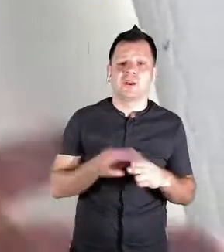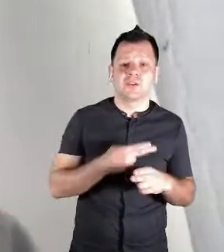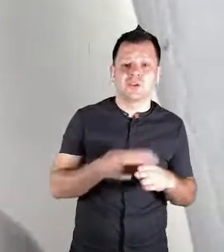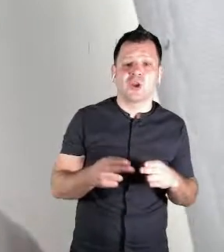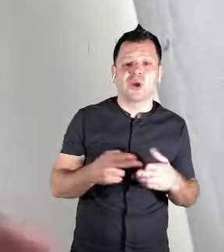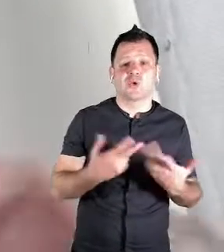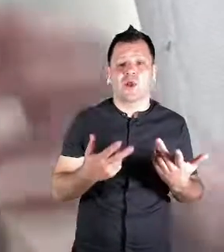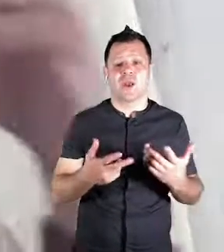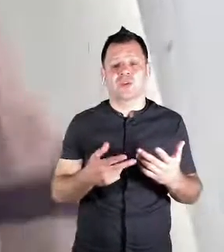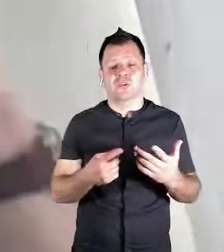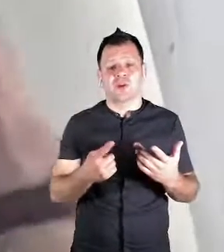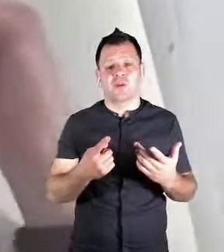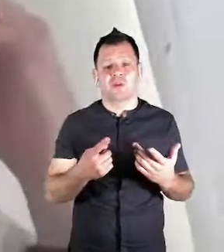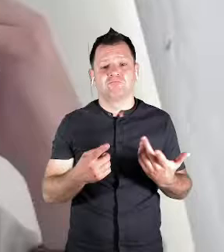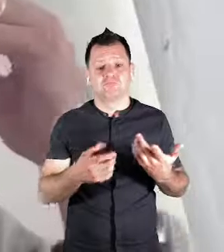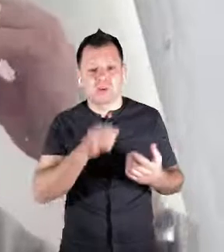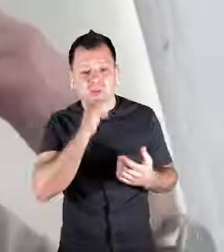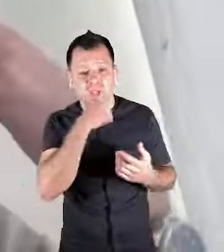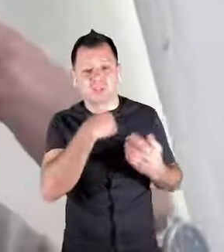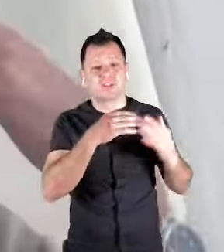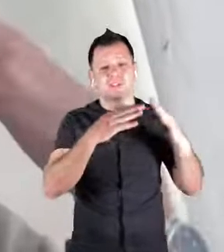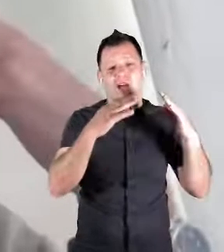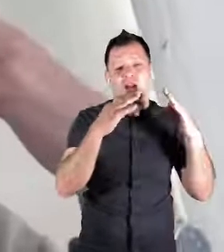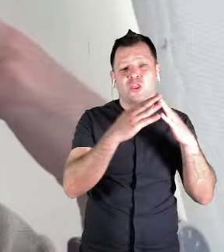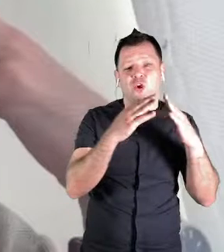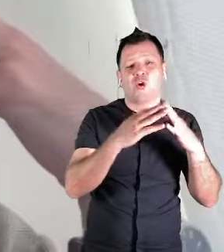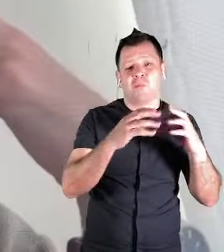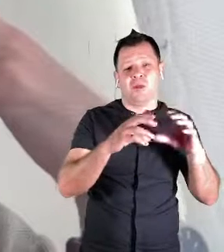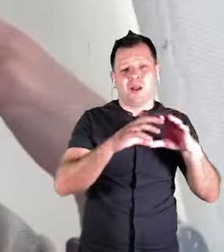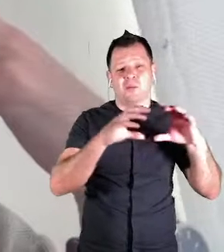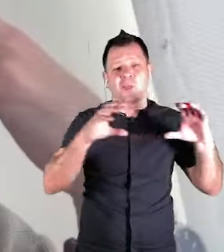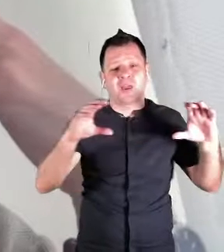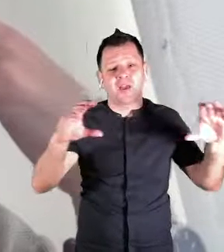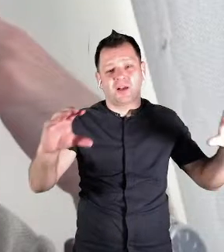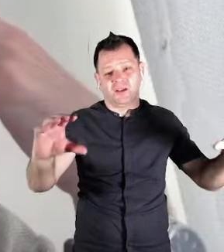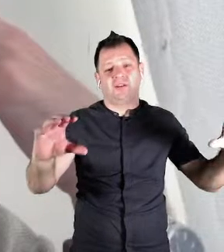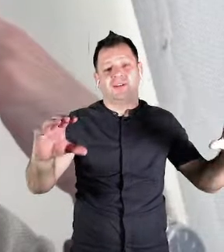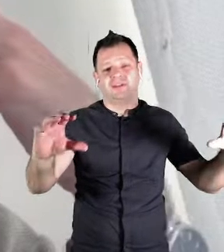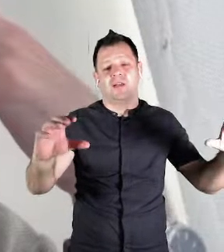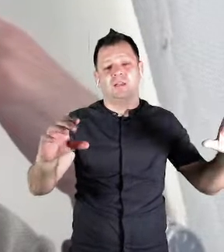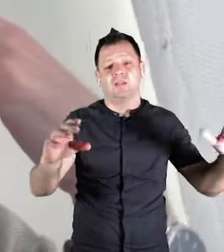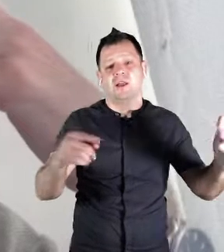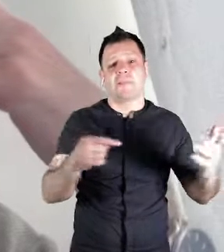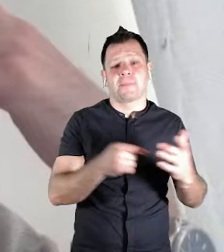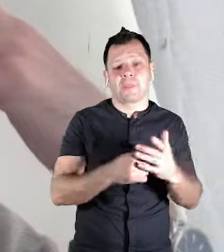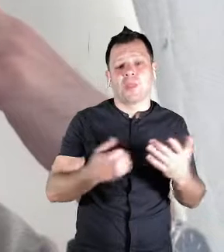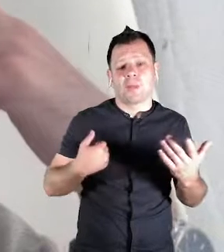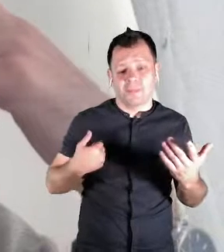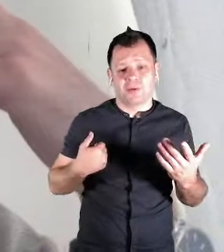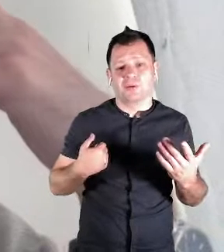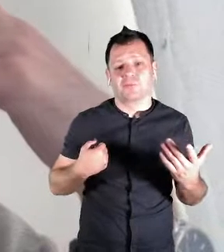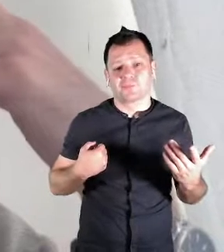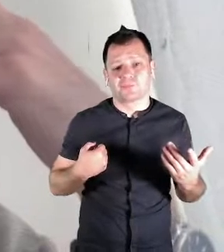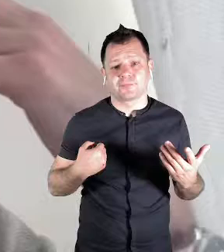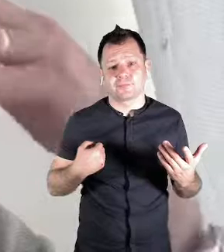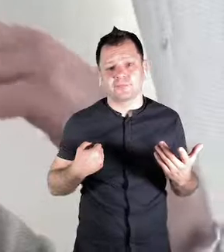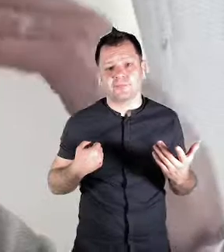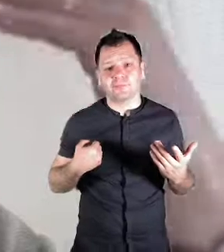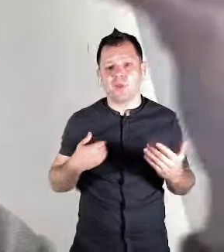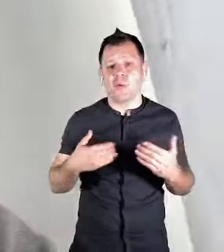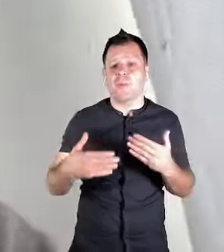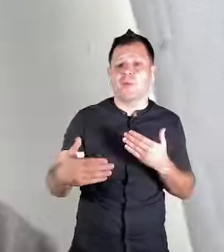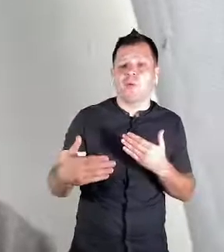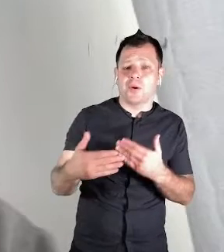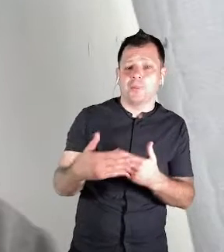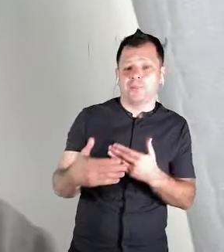like backwaters where the industry were situated, and you don't see the decay and you